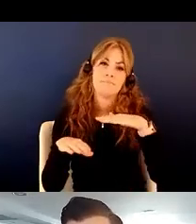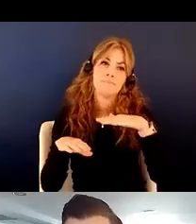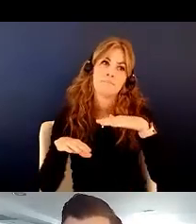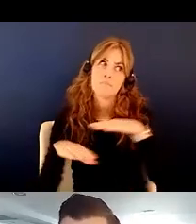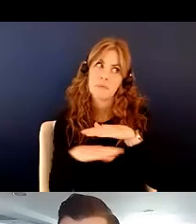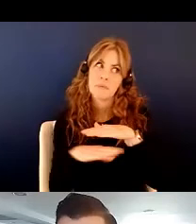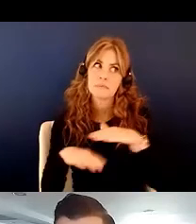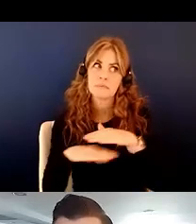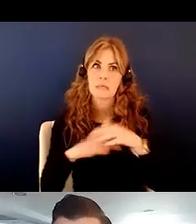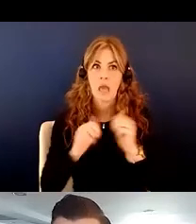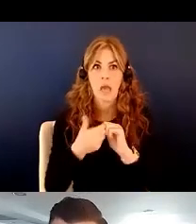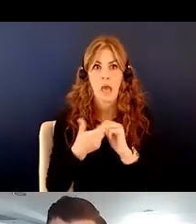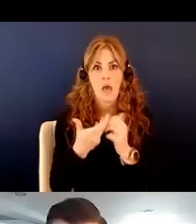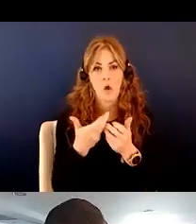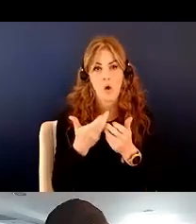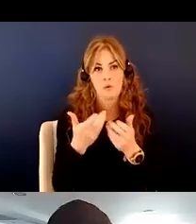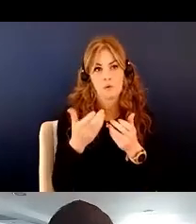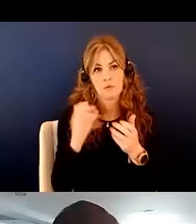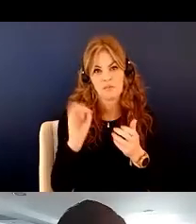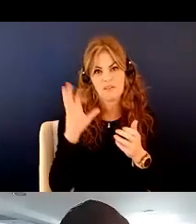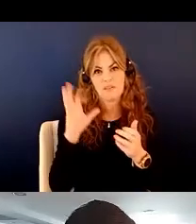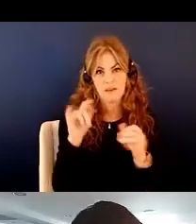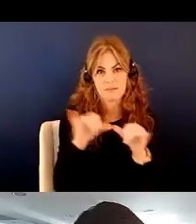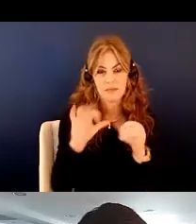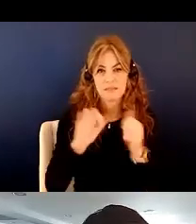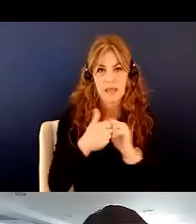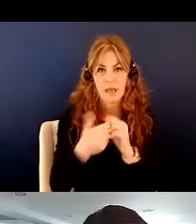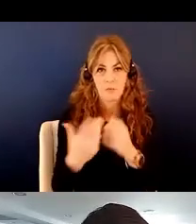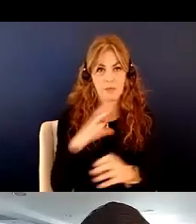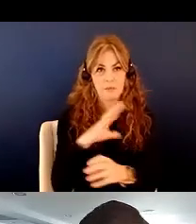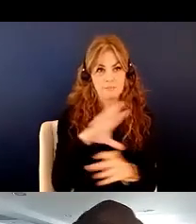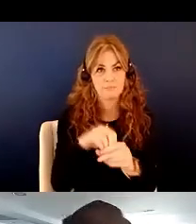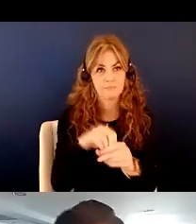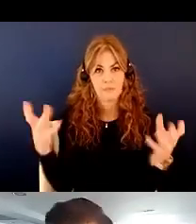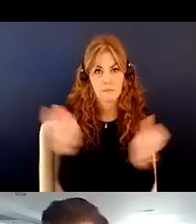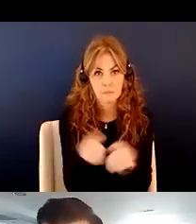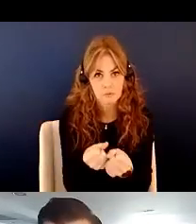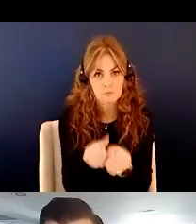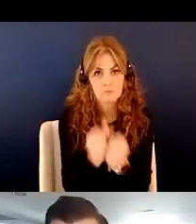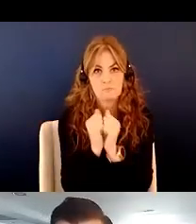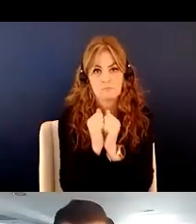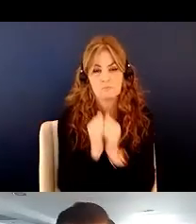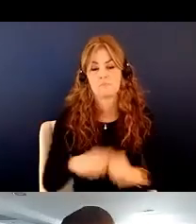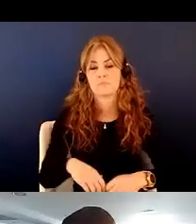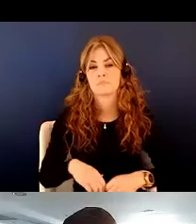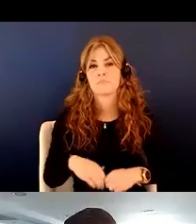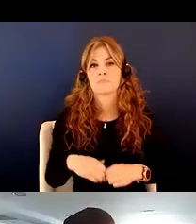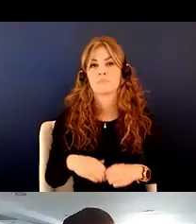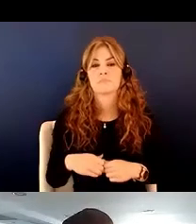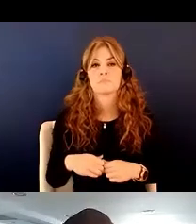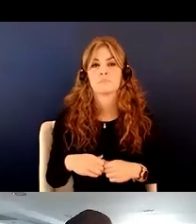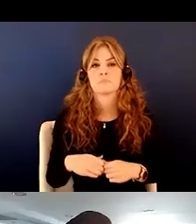would combine those effect sizes that Josh was just talking about. And so